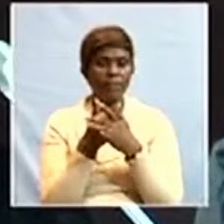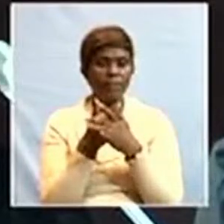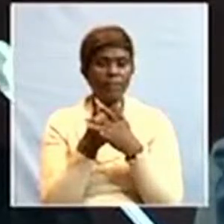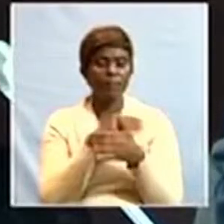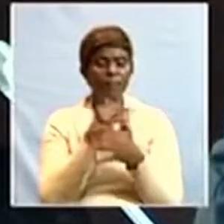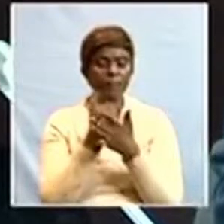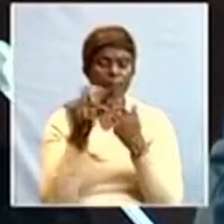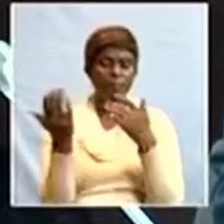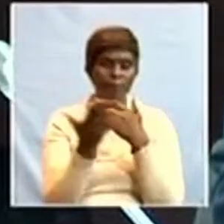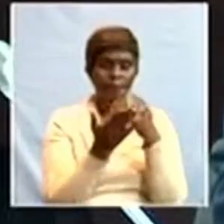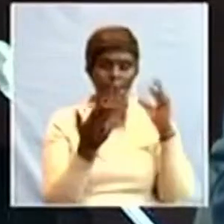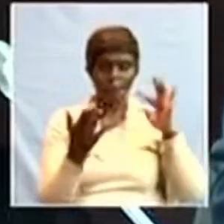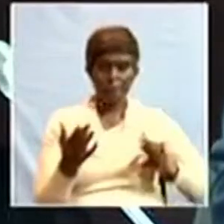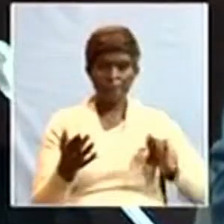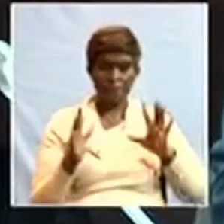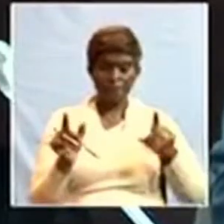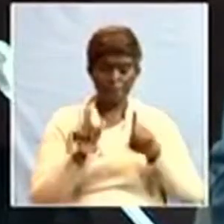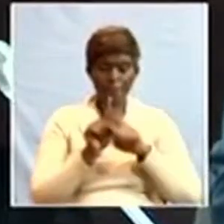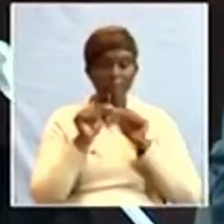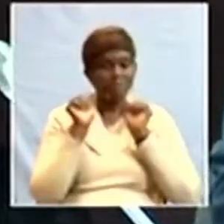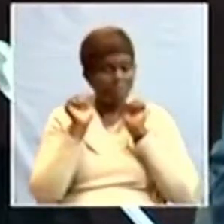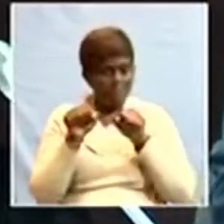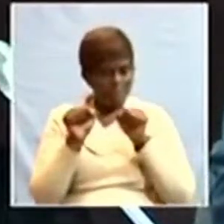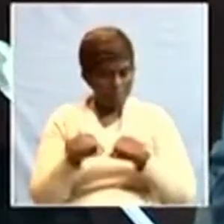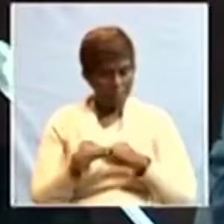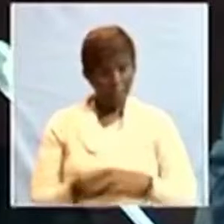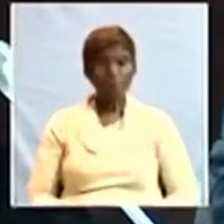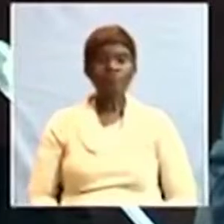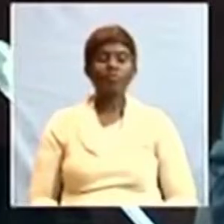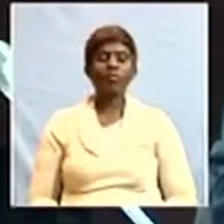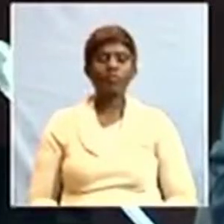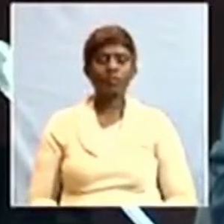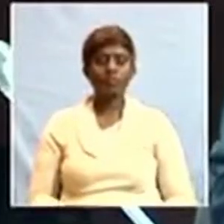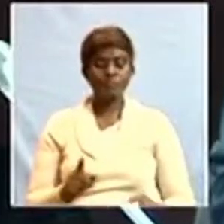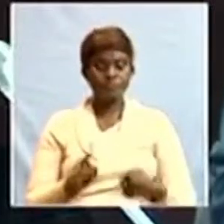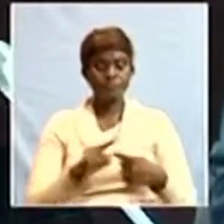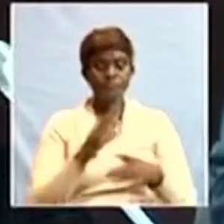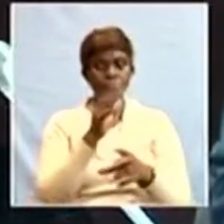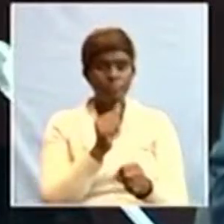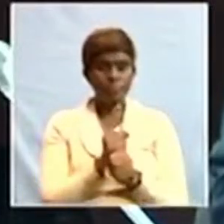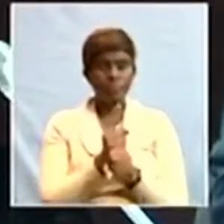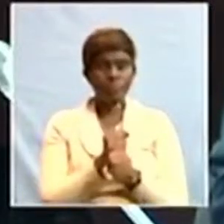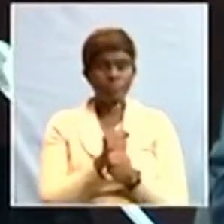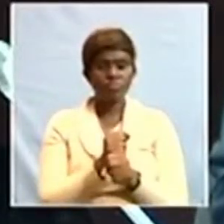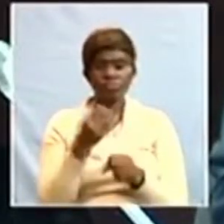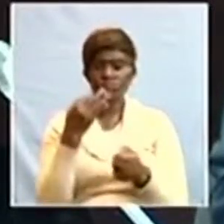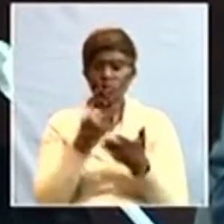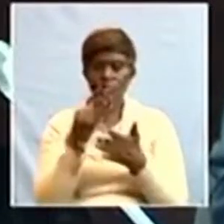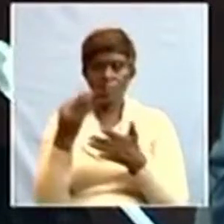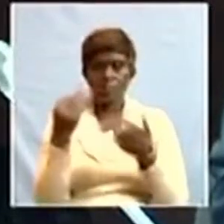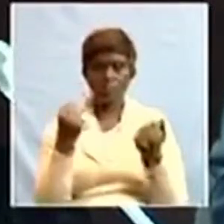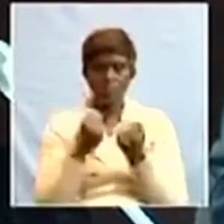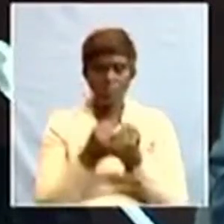of these beneficiaries eligible to receive FSP?